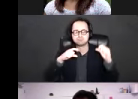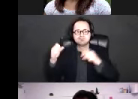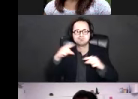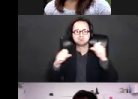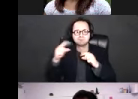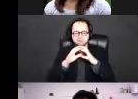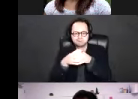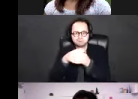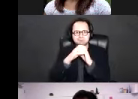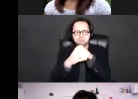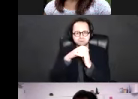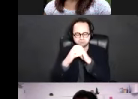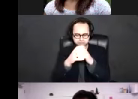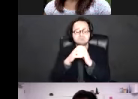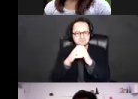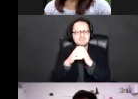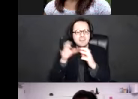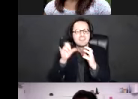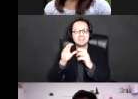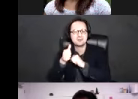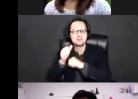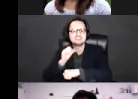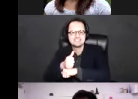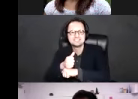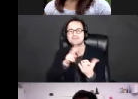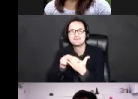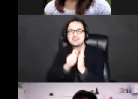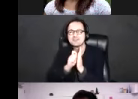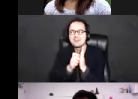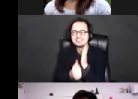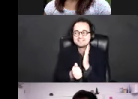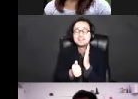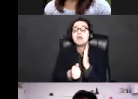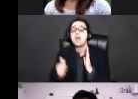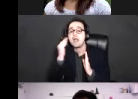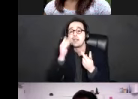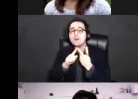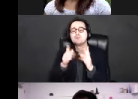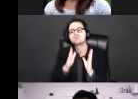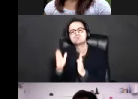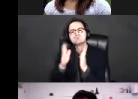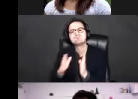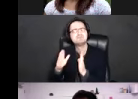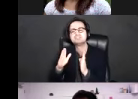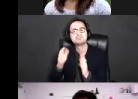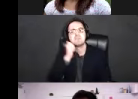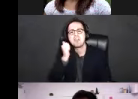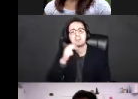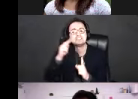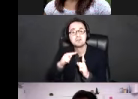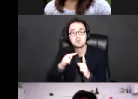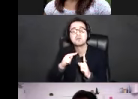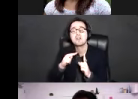to achieve this incredible function. Now, from a methodological standpoint, I think this also means that literacy is